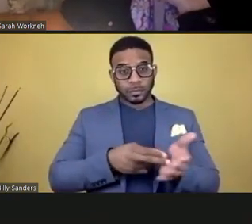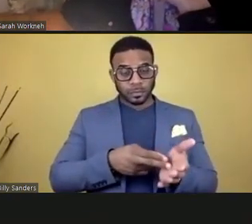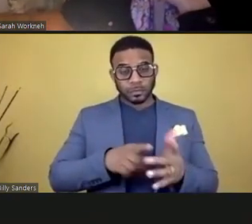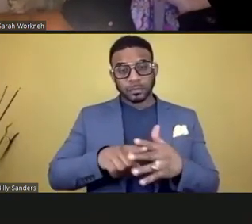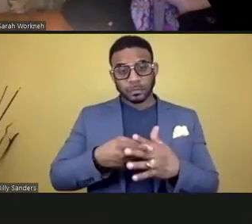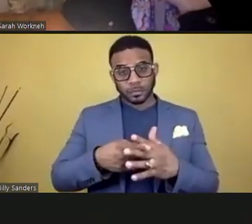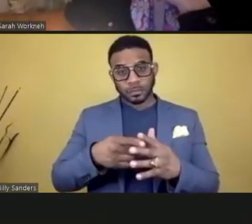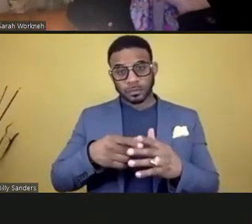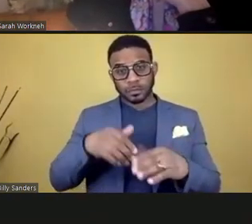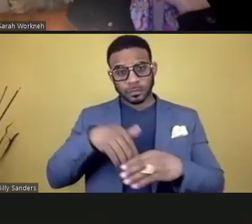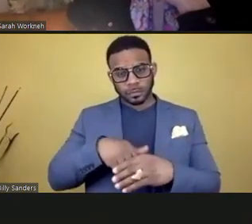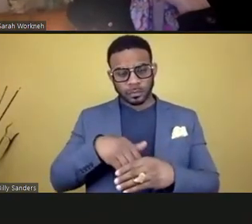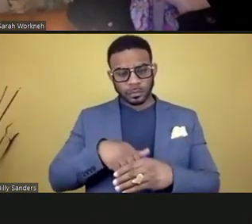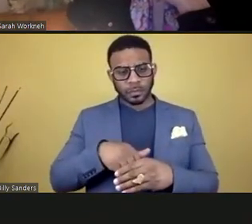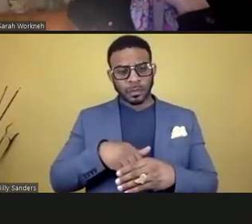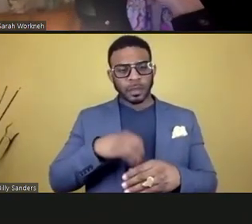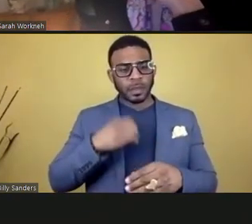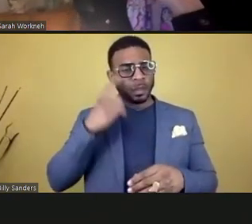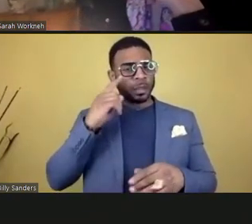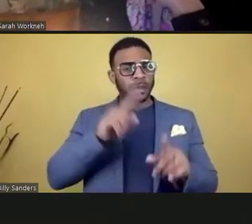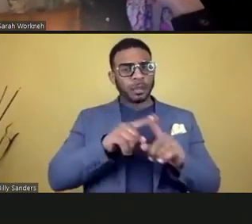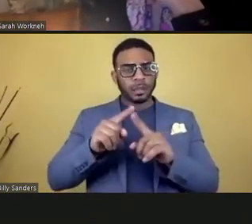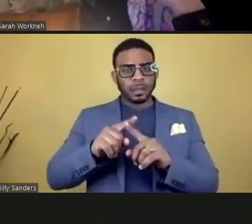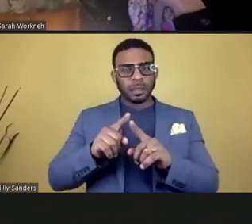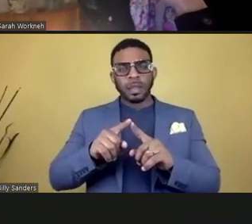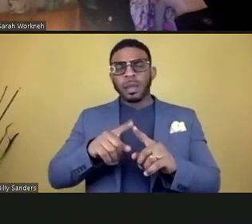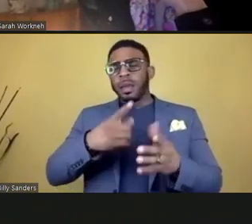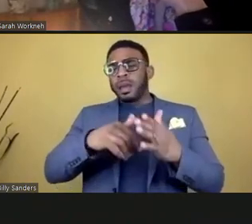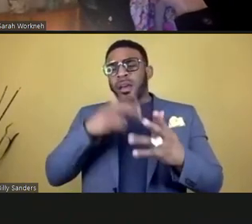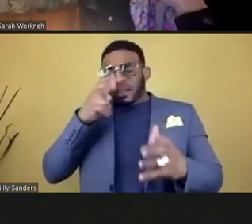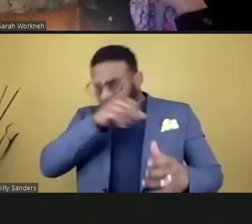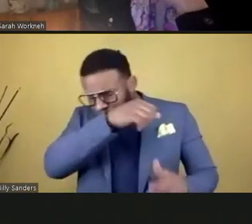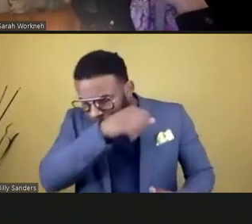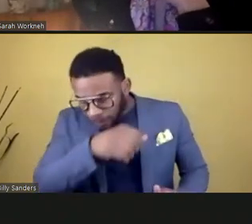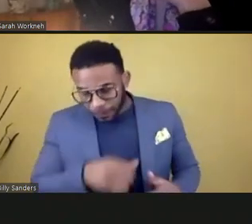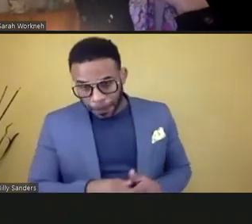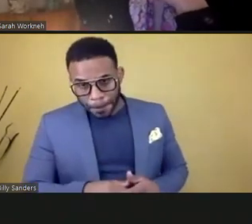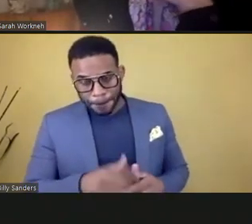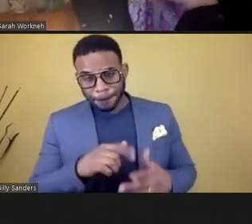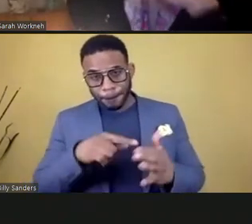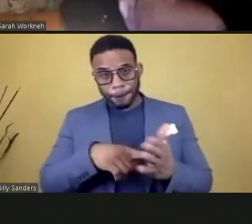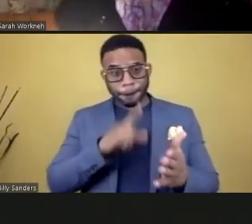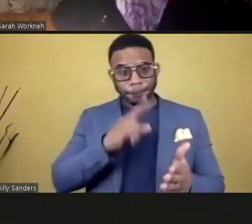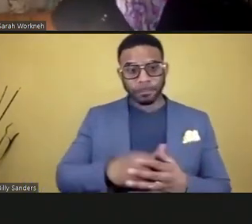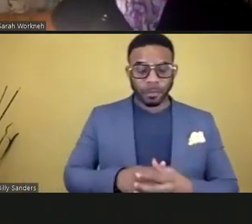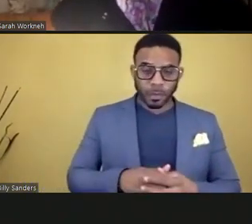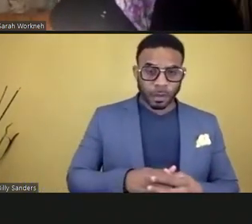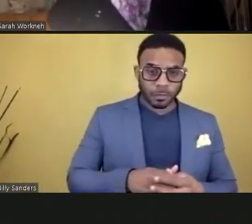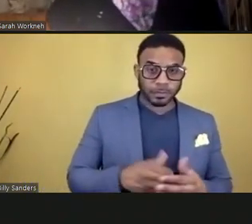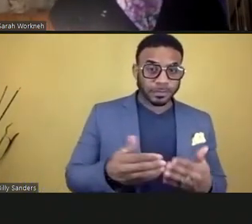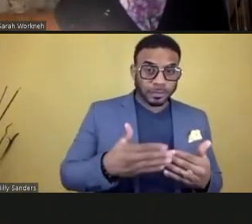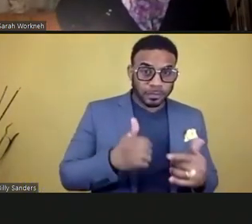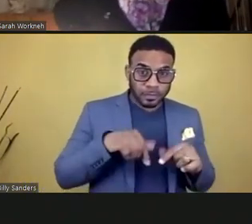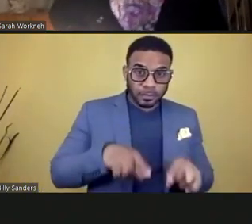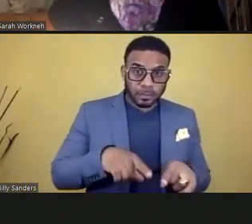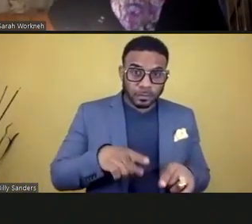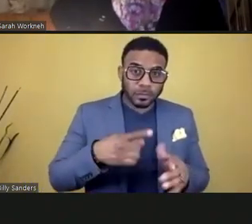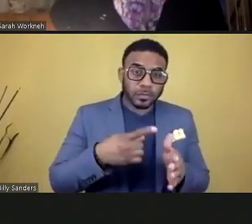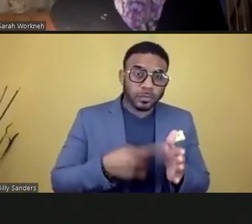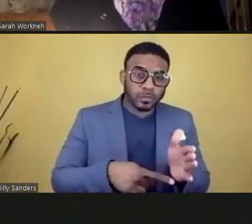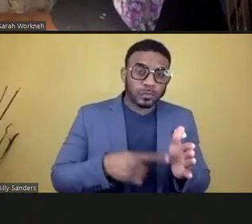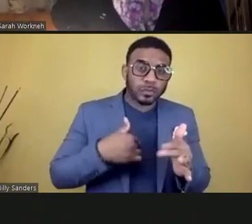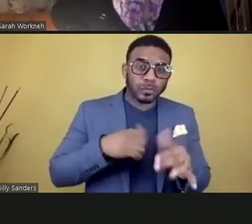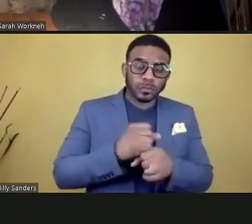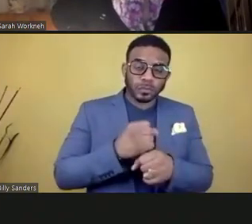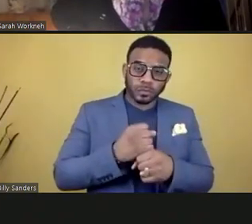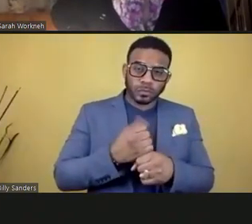starting internally. And I think also what I'm hearing with this is even in the midst of what we